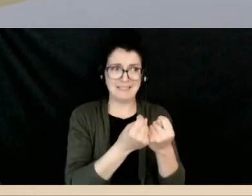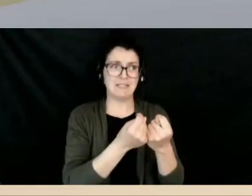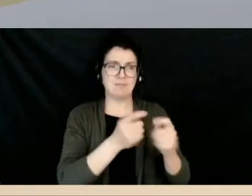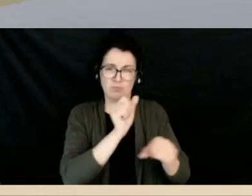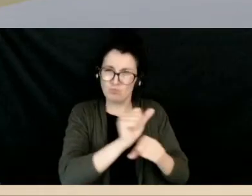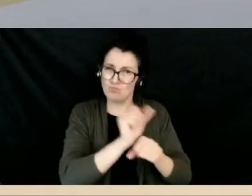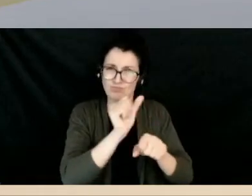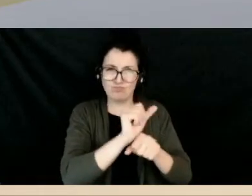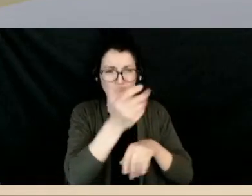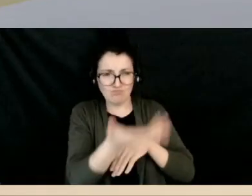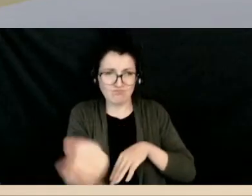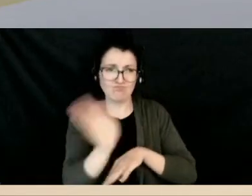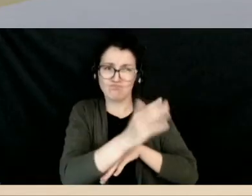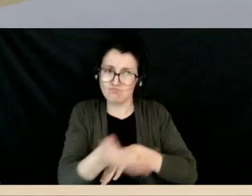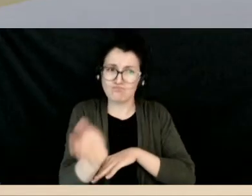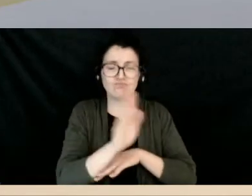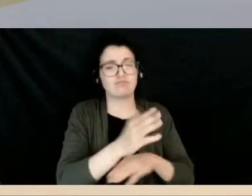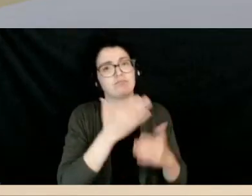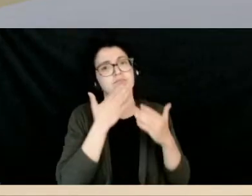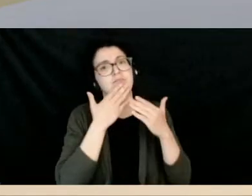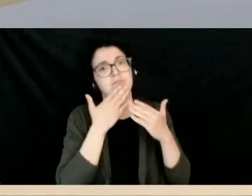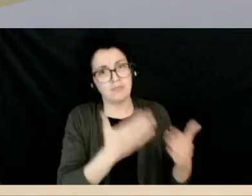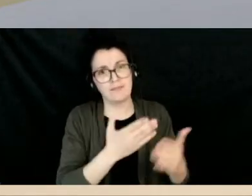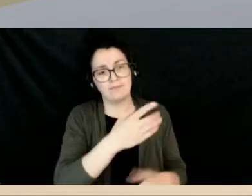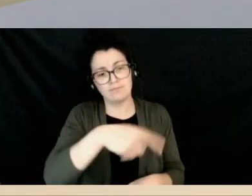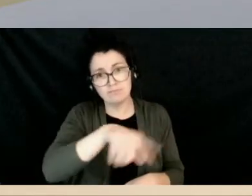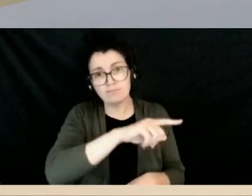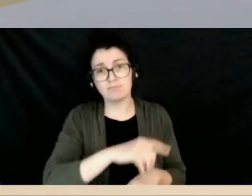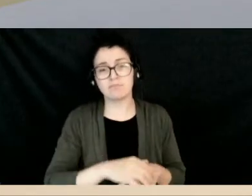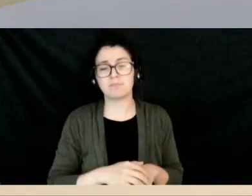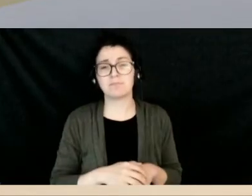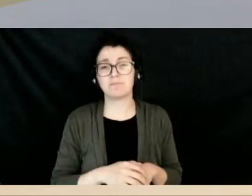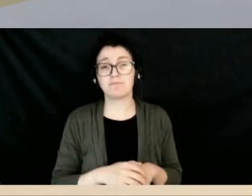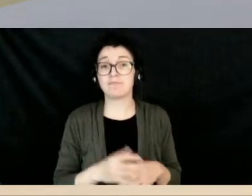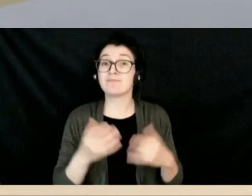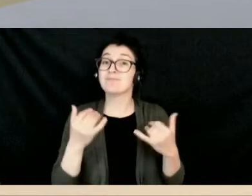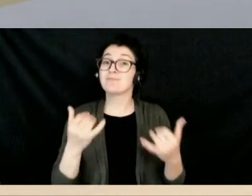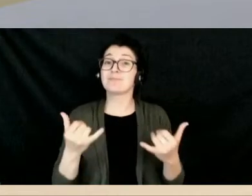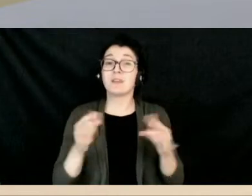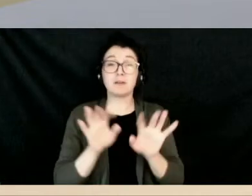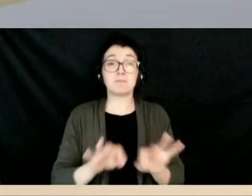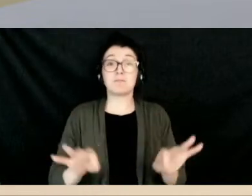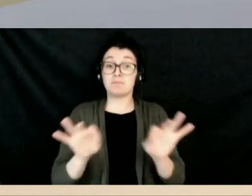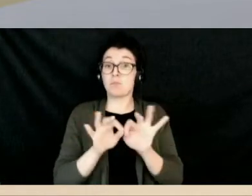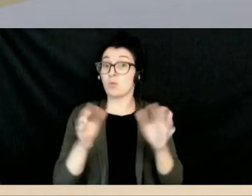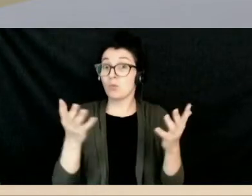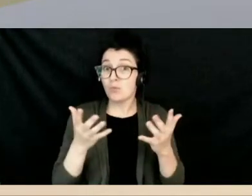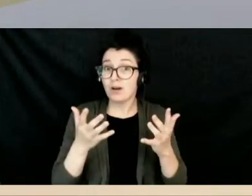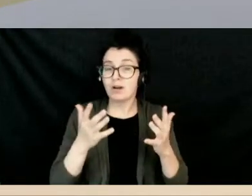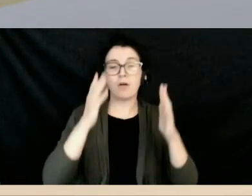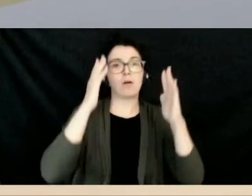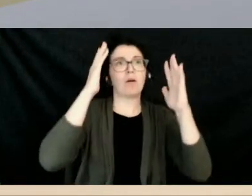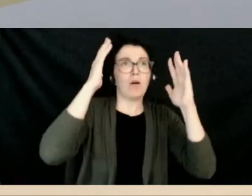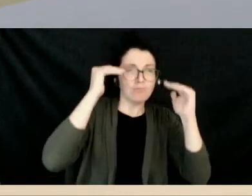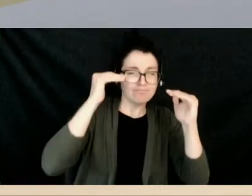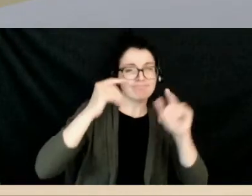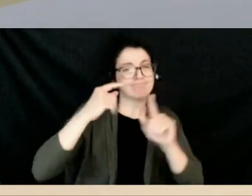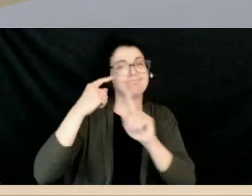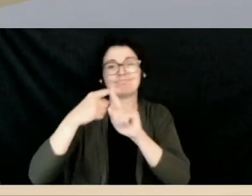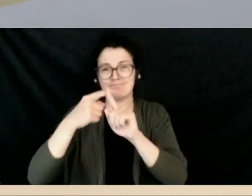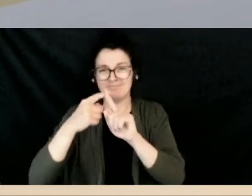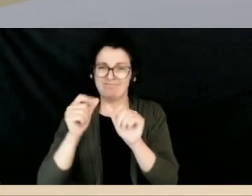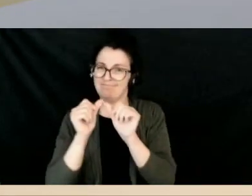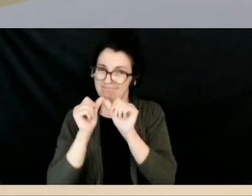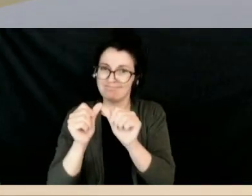safe. But today is also about hope and optimism. And we are hopeful that we are moving back into the new normal